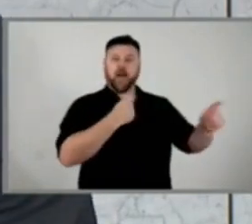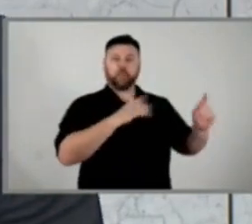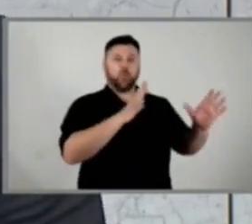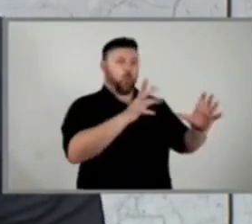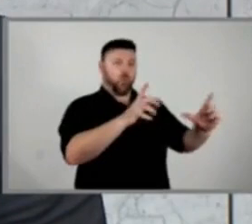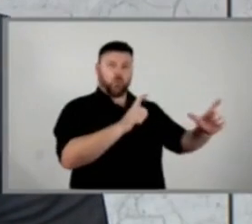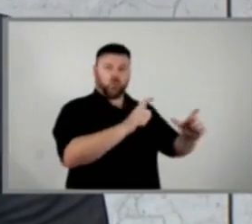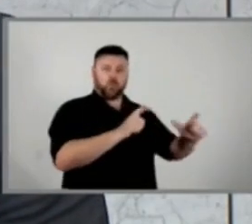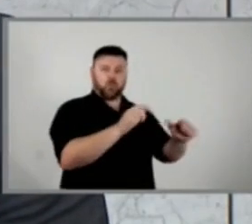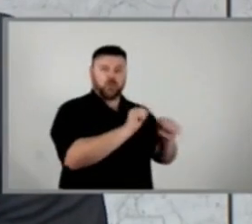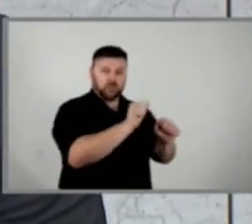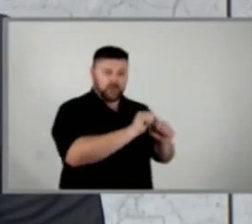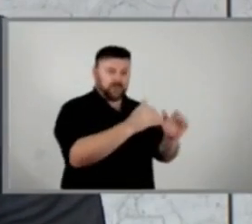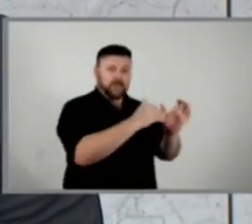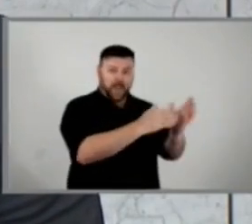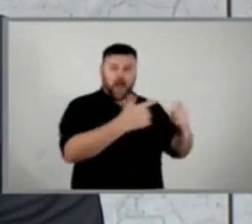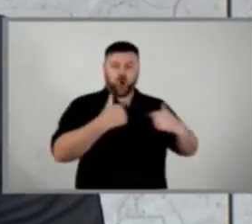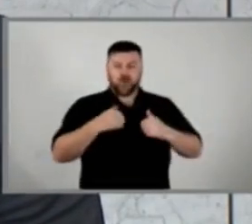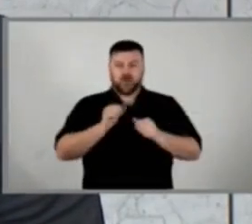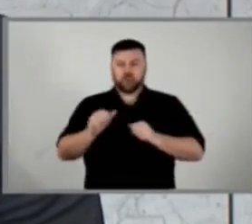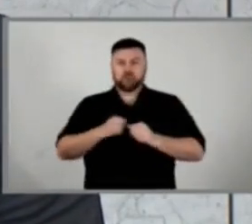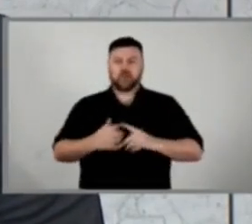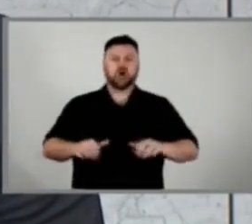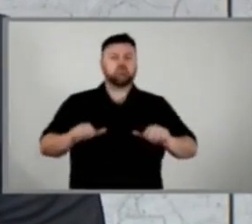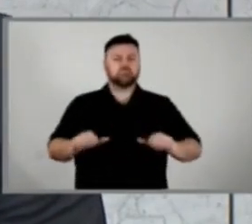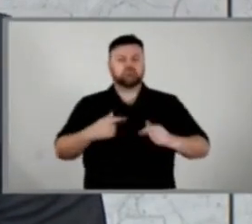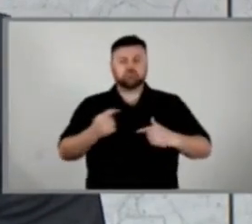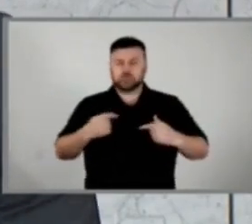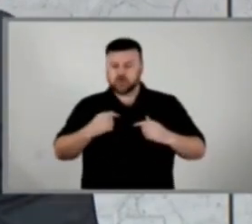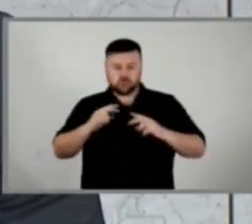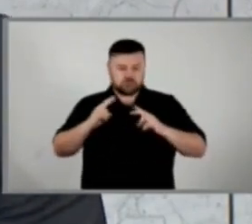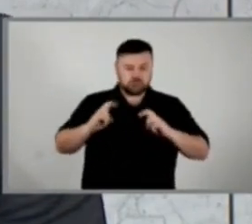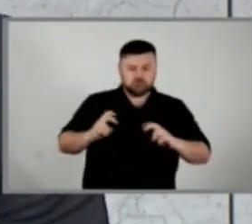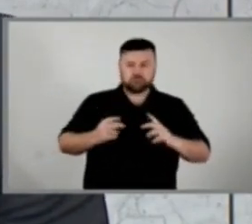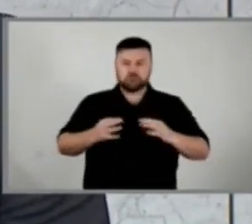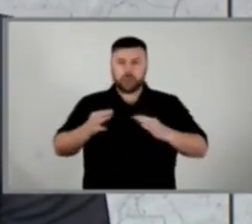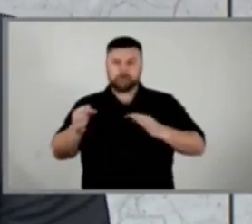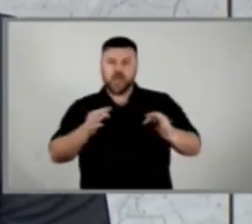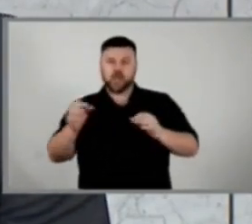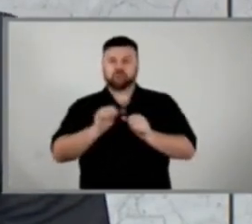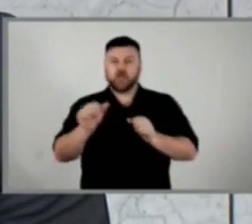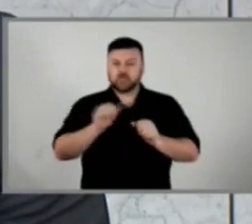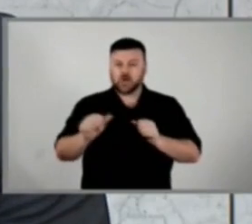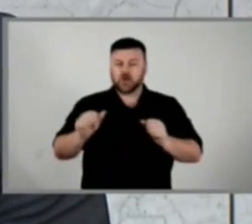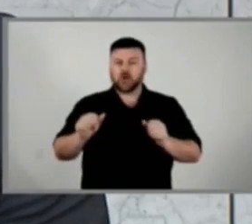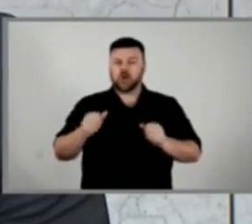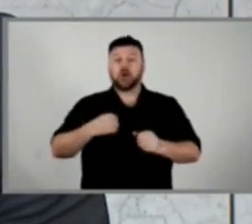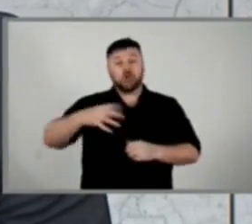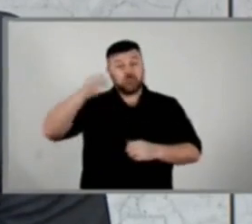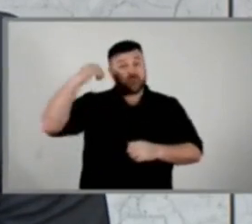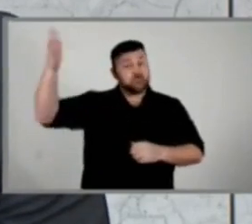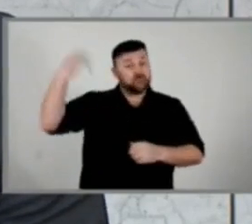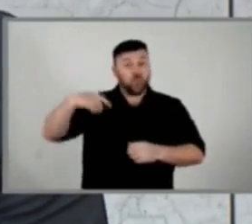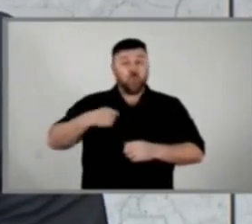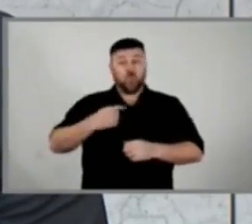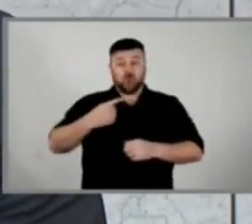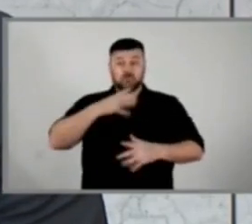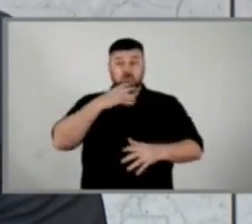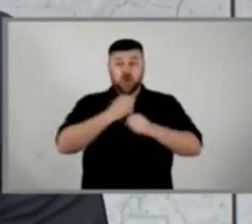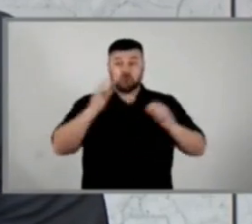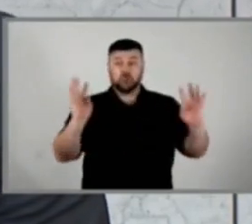for that next step. And that's exactly what National Cabinet was doing today. I mean, you all remember the early meetings of National Cabinet. It was a phone